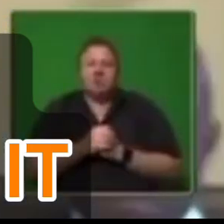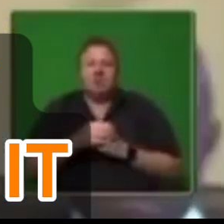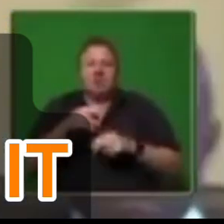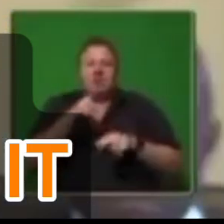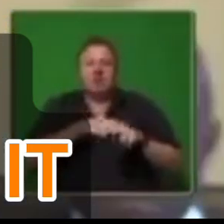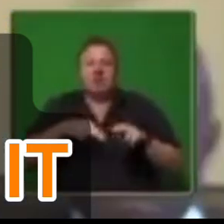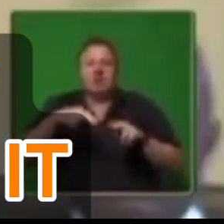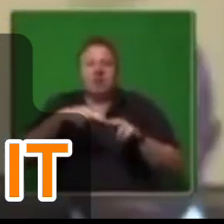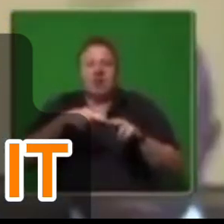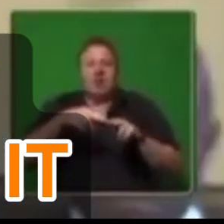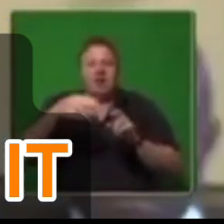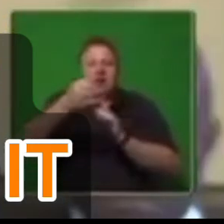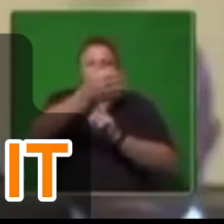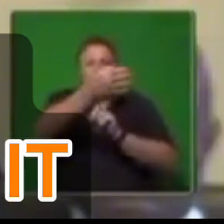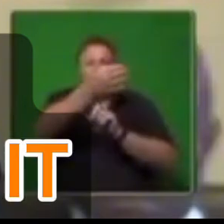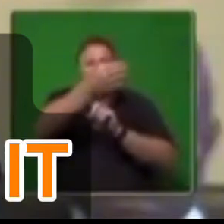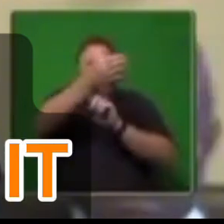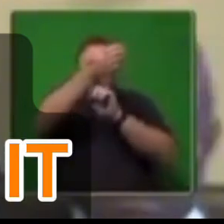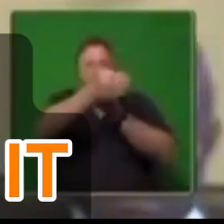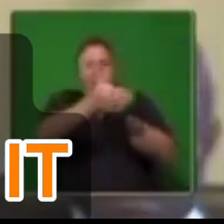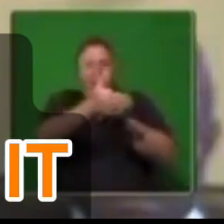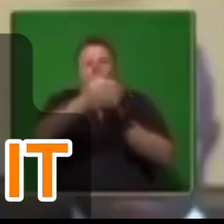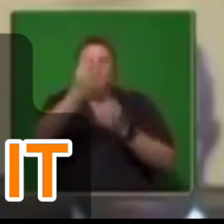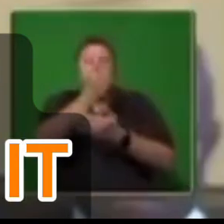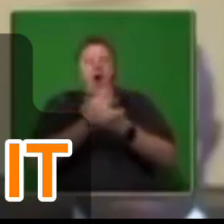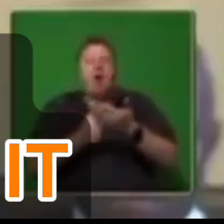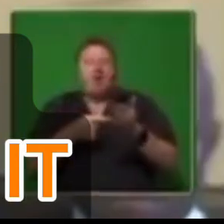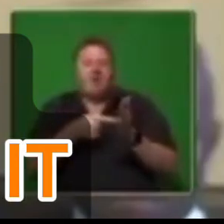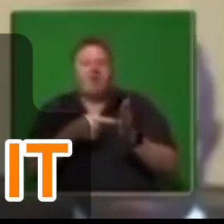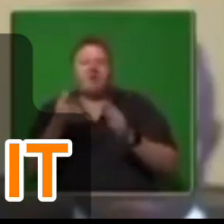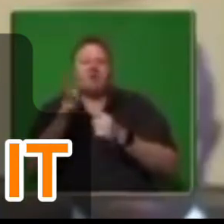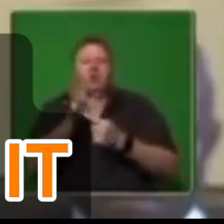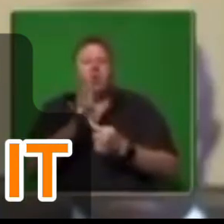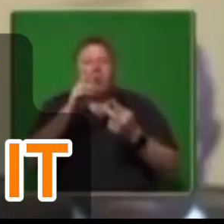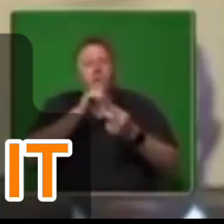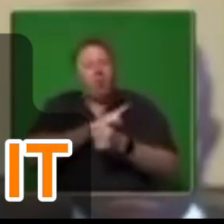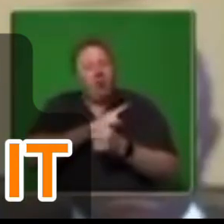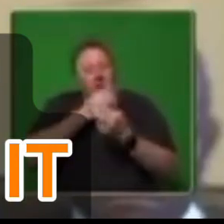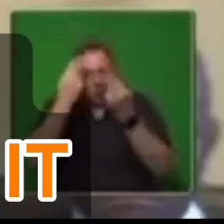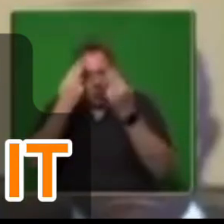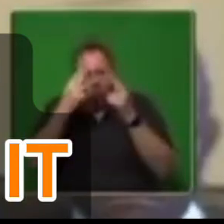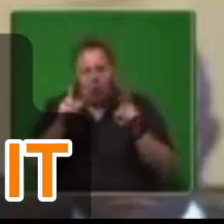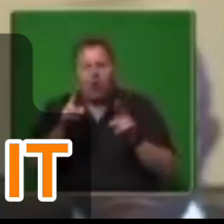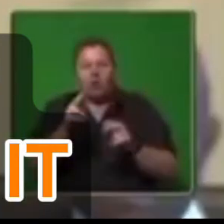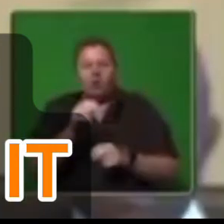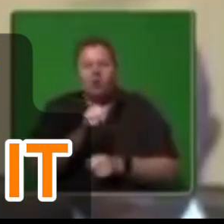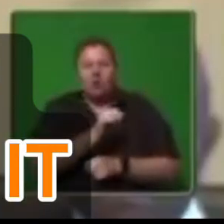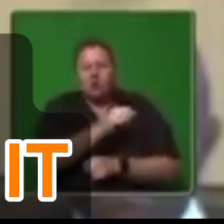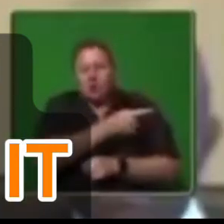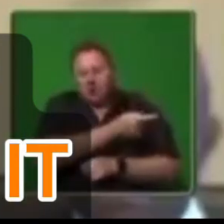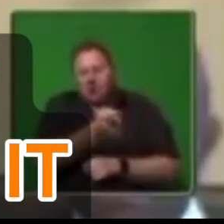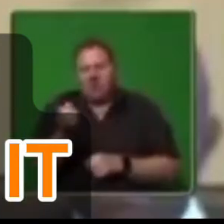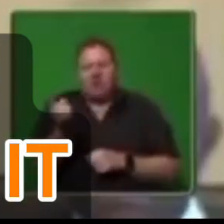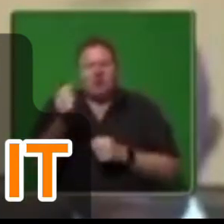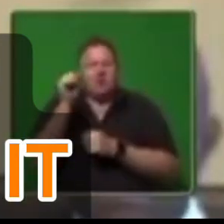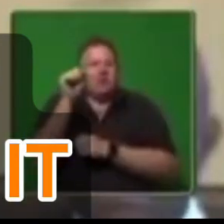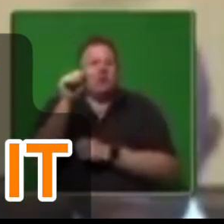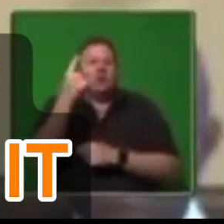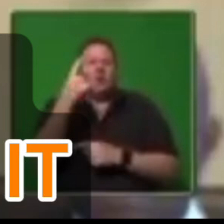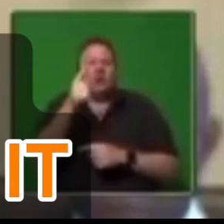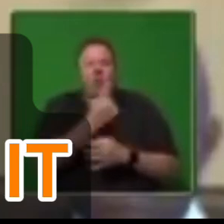be flown at half-mast in honor of these fallen heroes for a